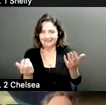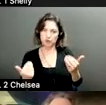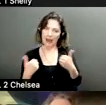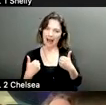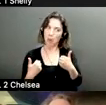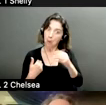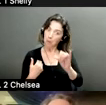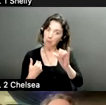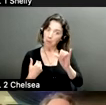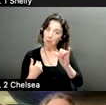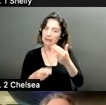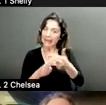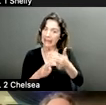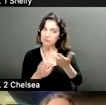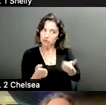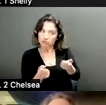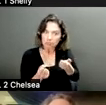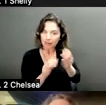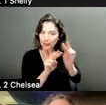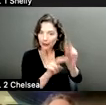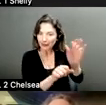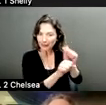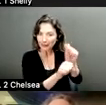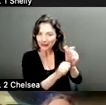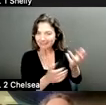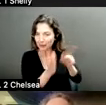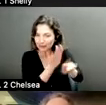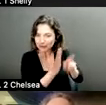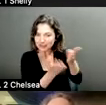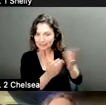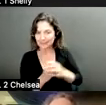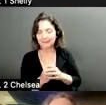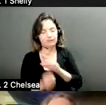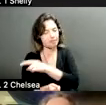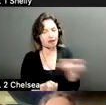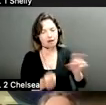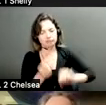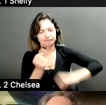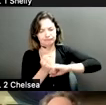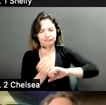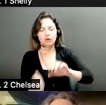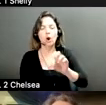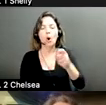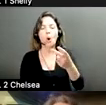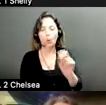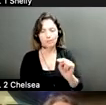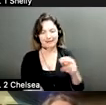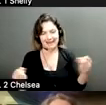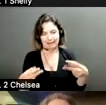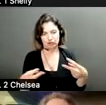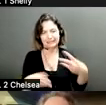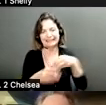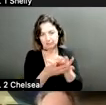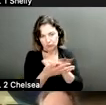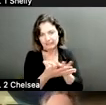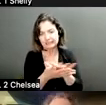to get into them, because they are all proponents of open captioning in film and other